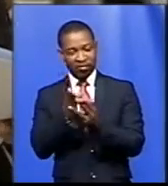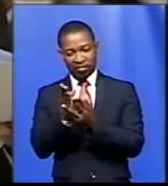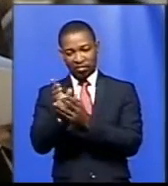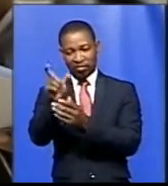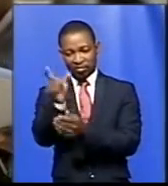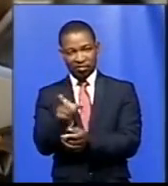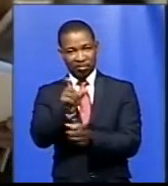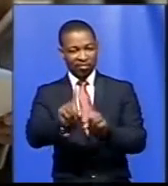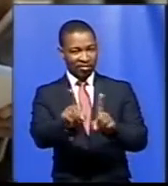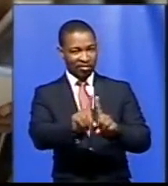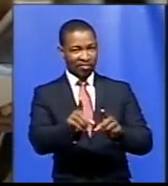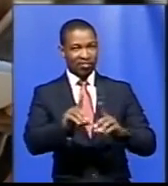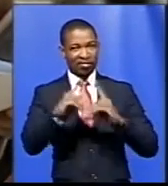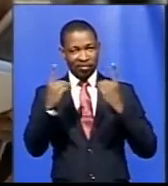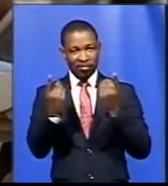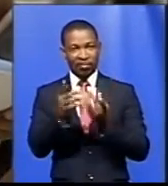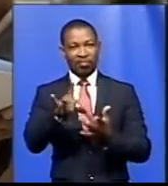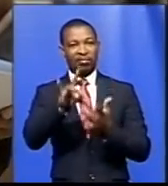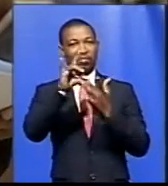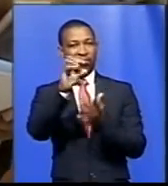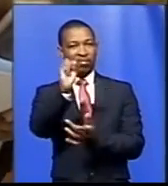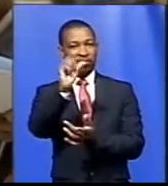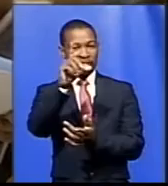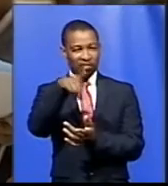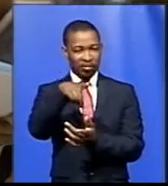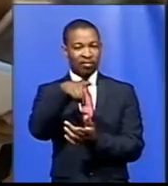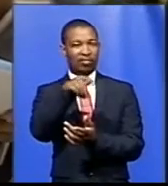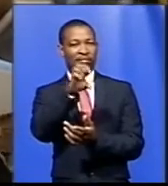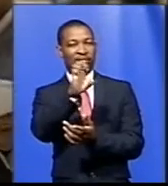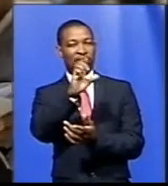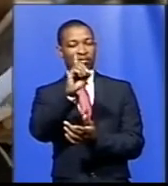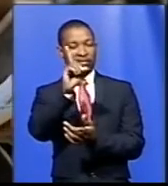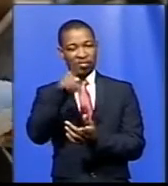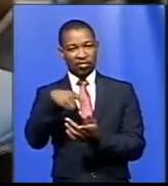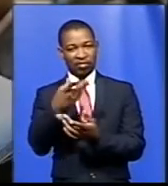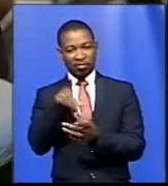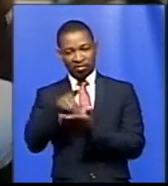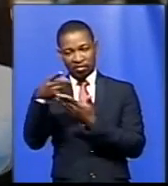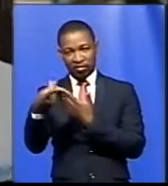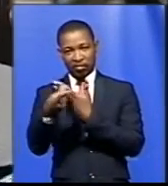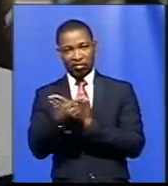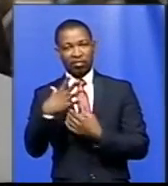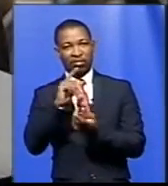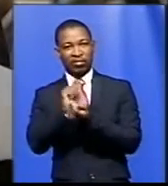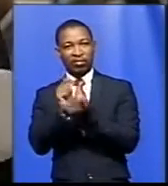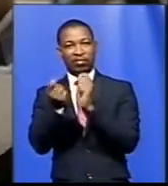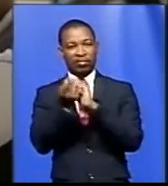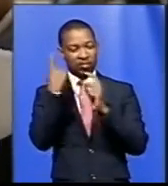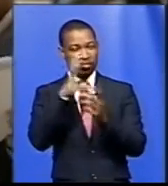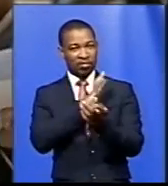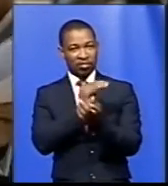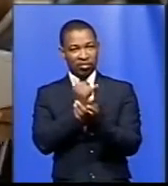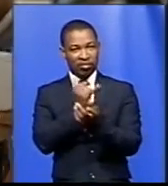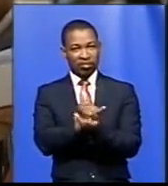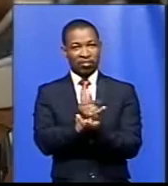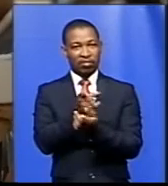Parastatals, especially the Silibe-Pikwe Economic Diversification Unit and its transformation into a company